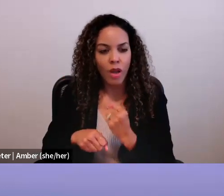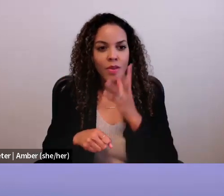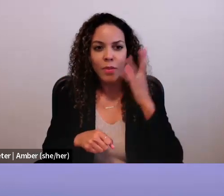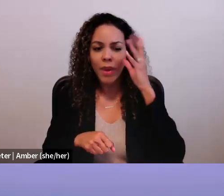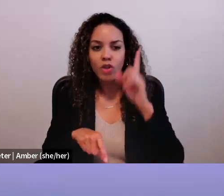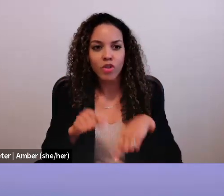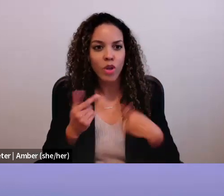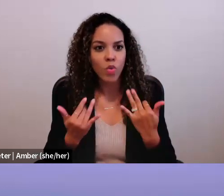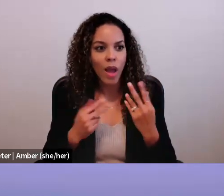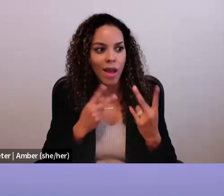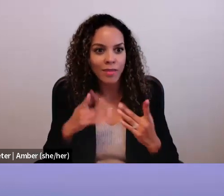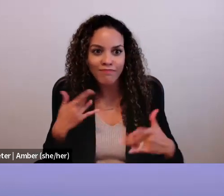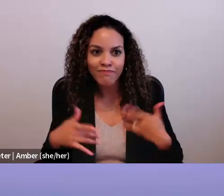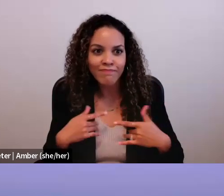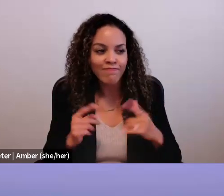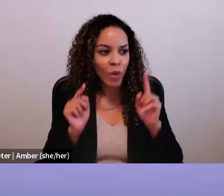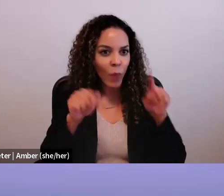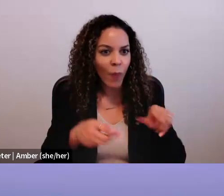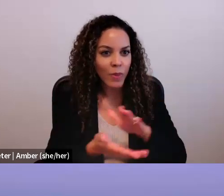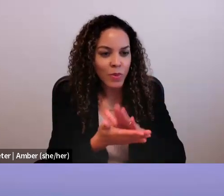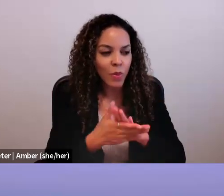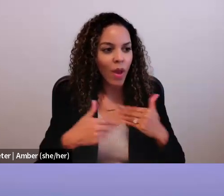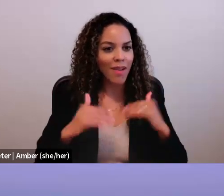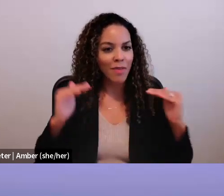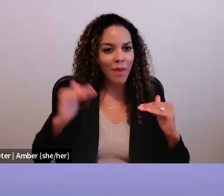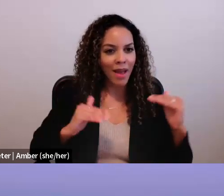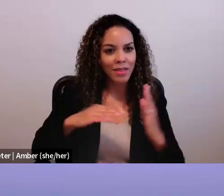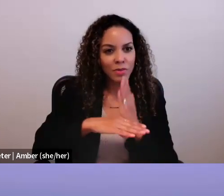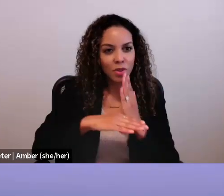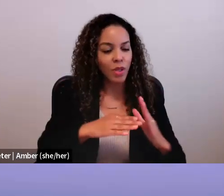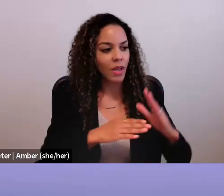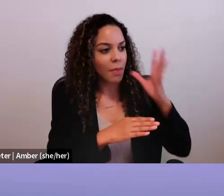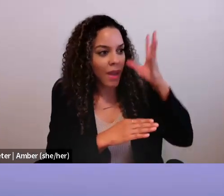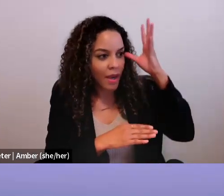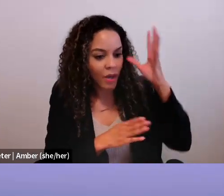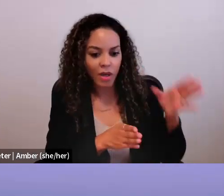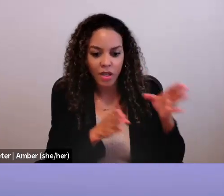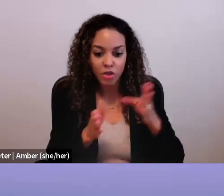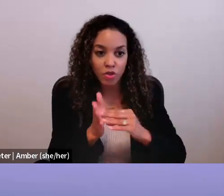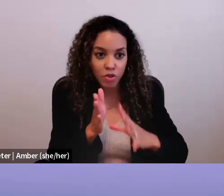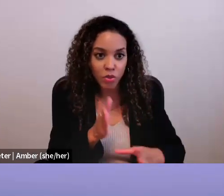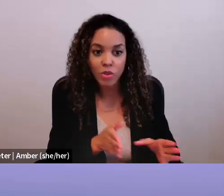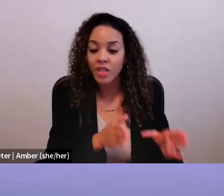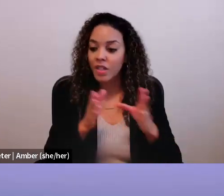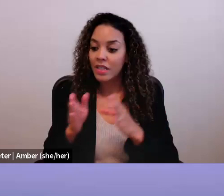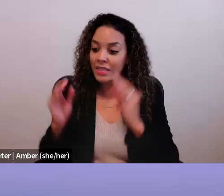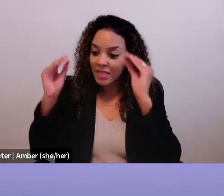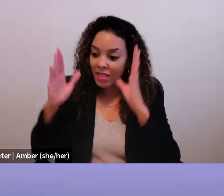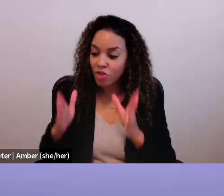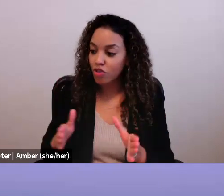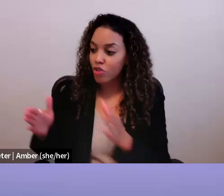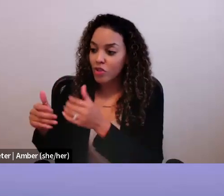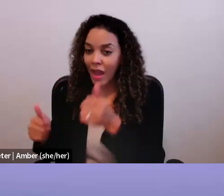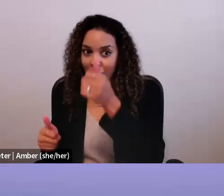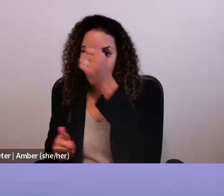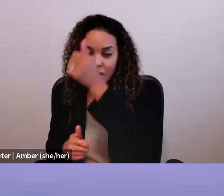that balancing act between the parents, the students, teachers, and the administration, and how to balance that out